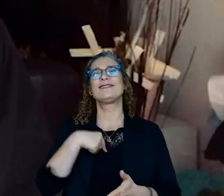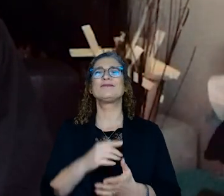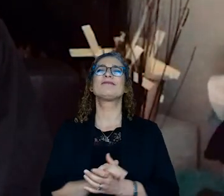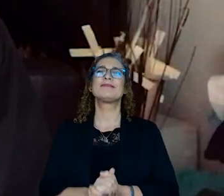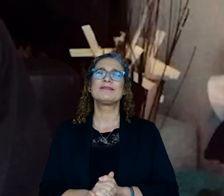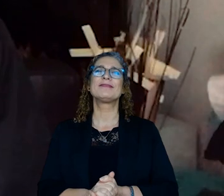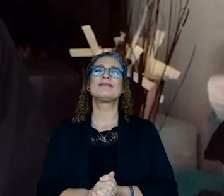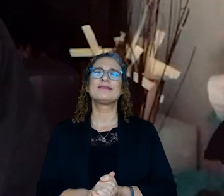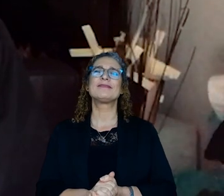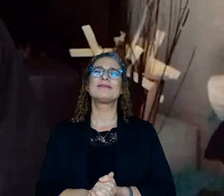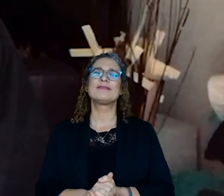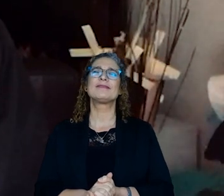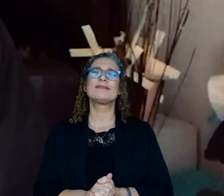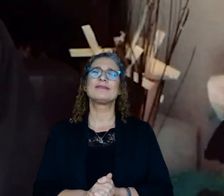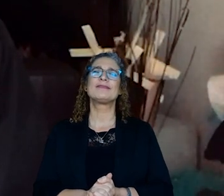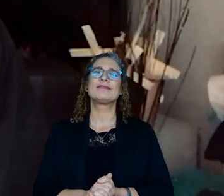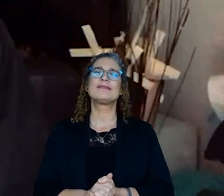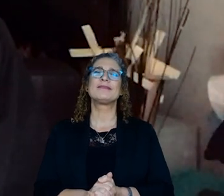Lord, graciously hear us.